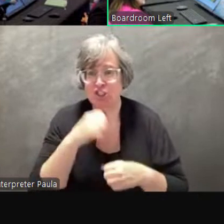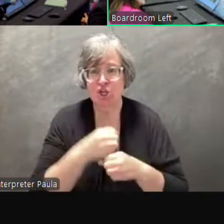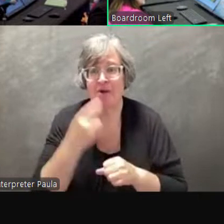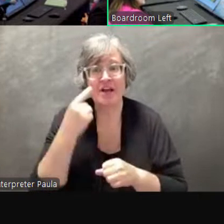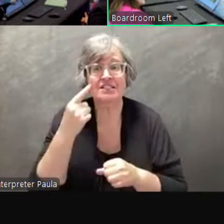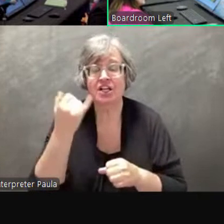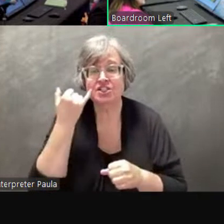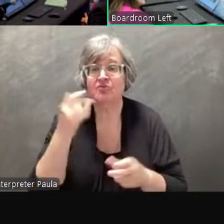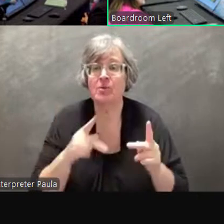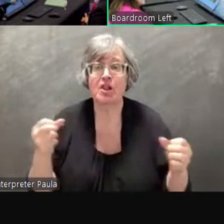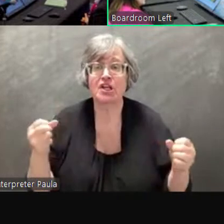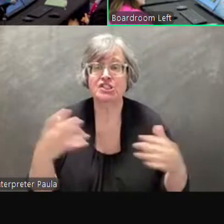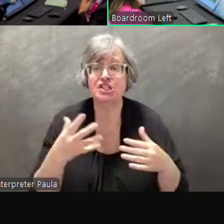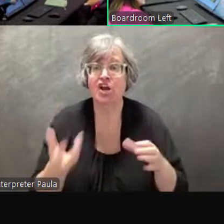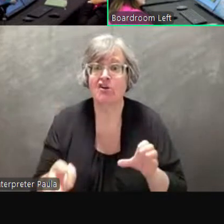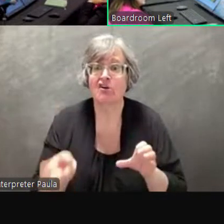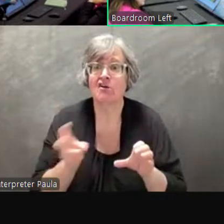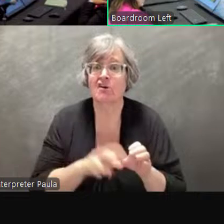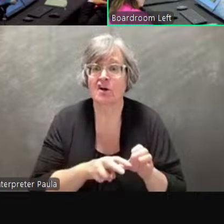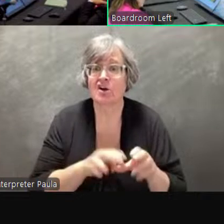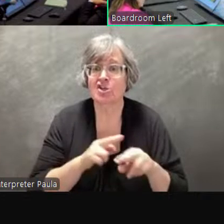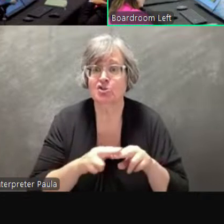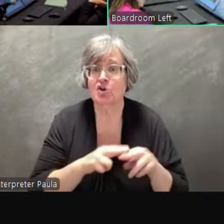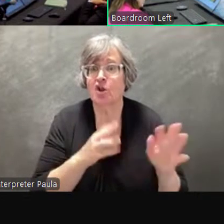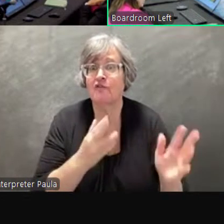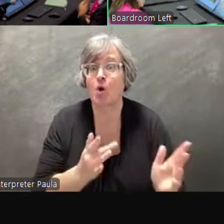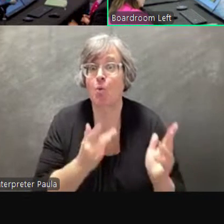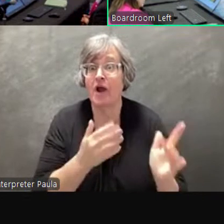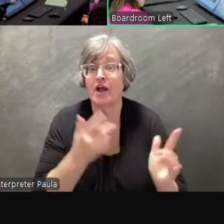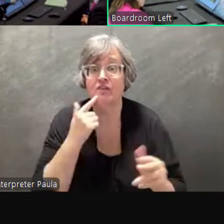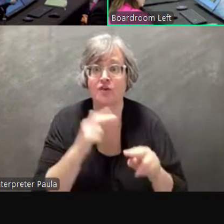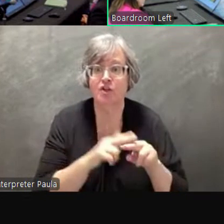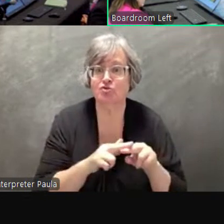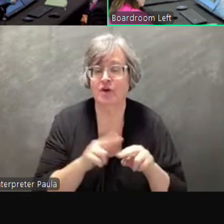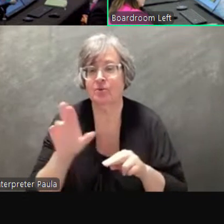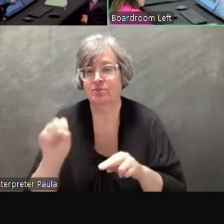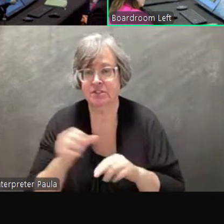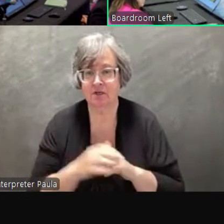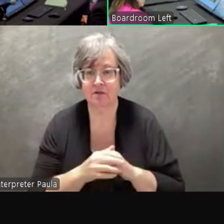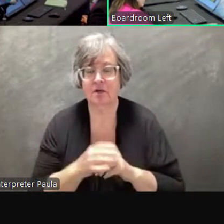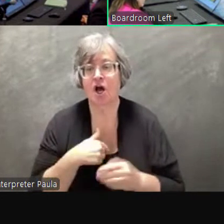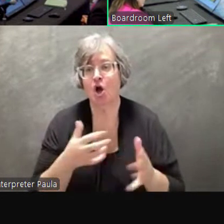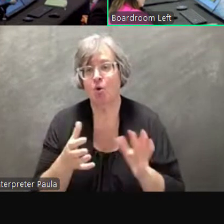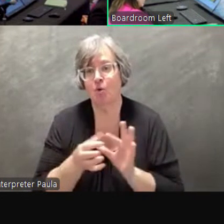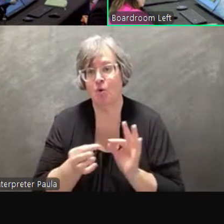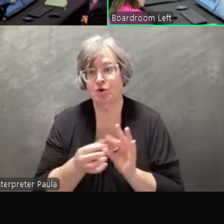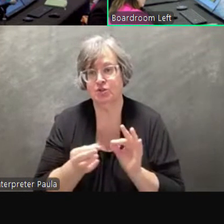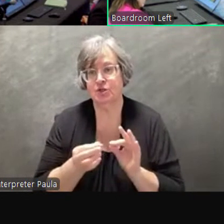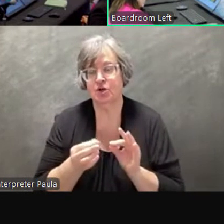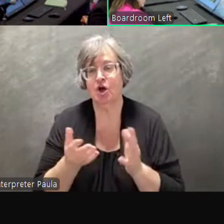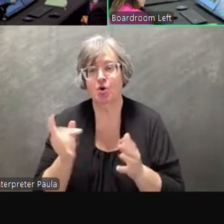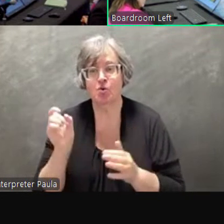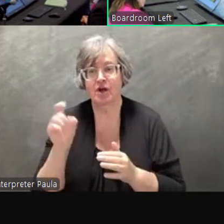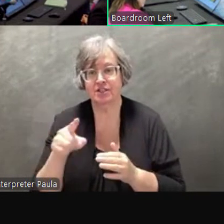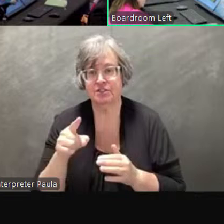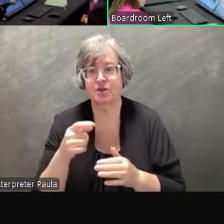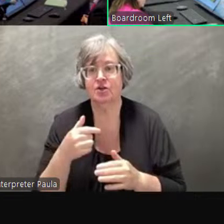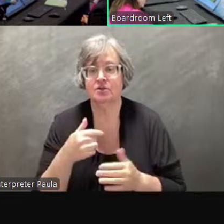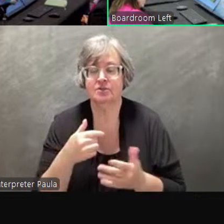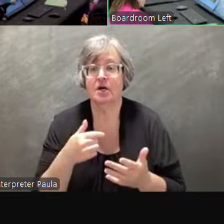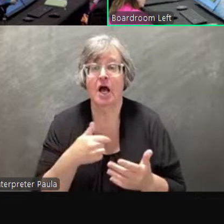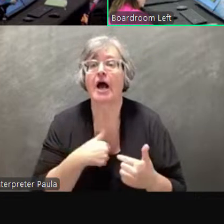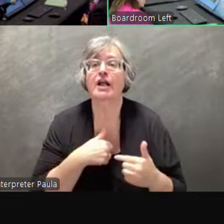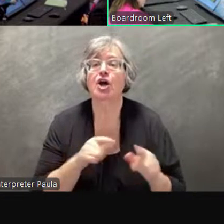take the train or to wait for the train or to wait for the bus. So I just wanted to say this, pose this question, and also making myself, of